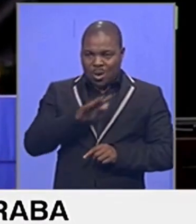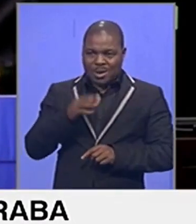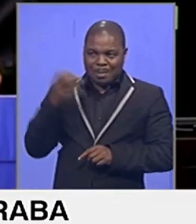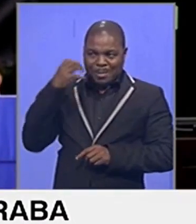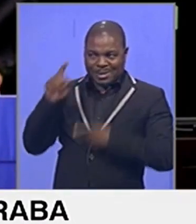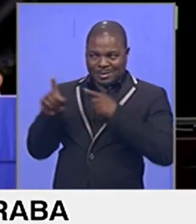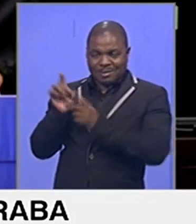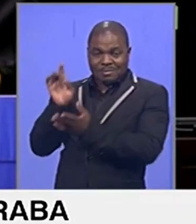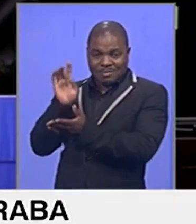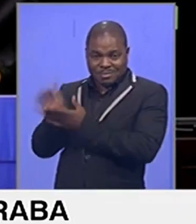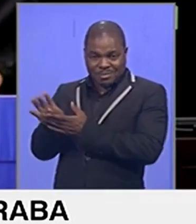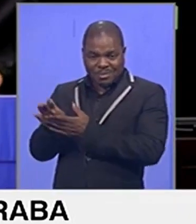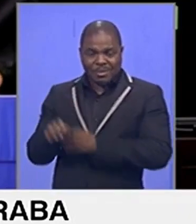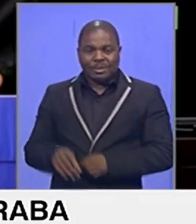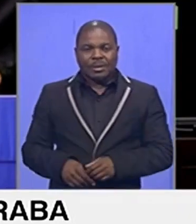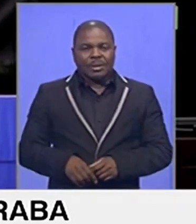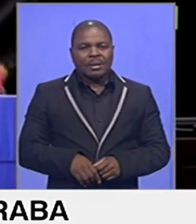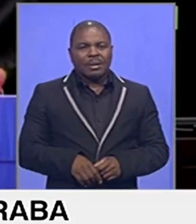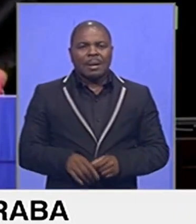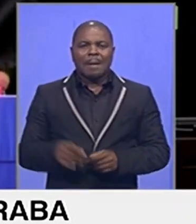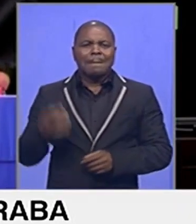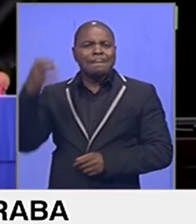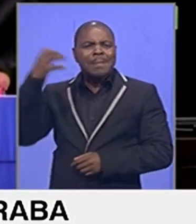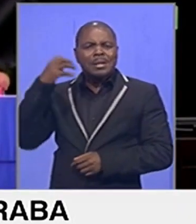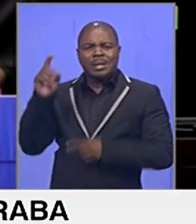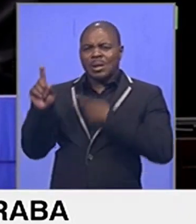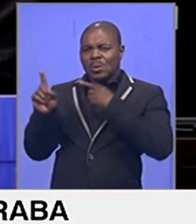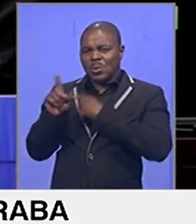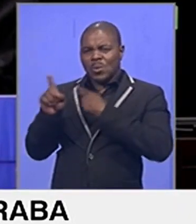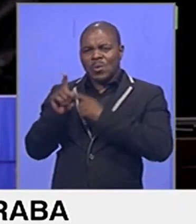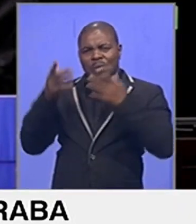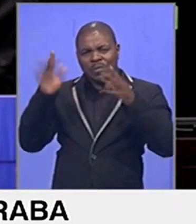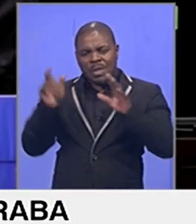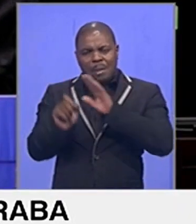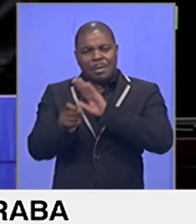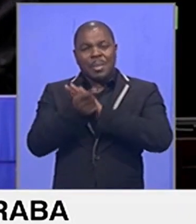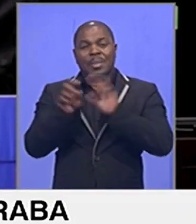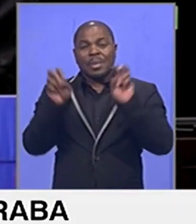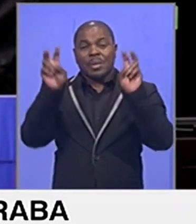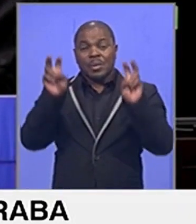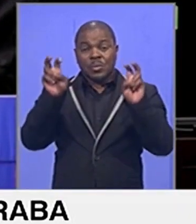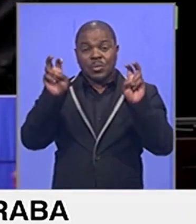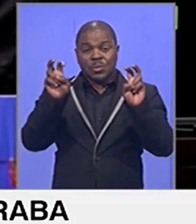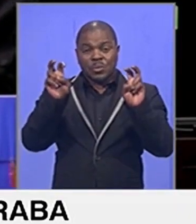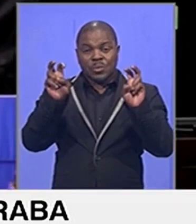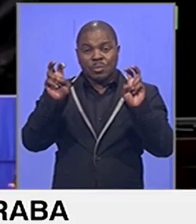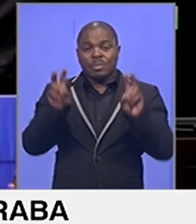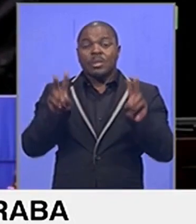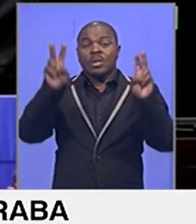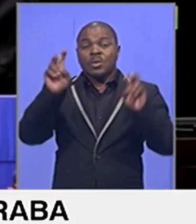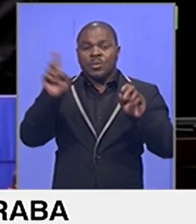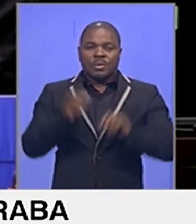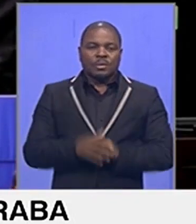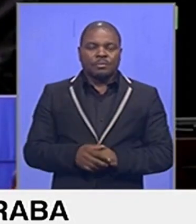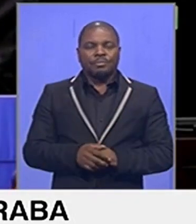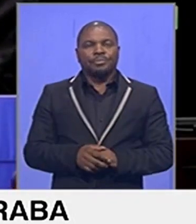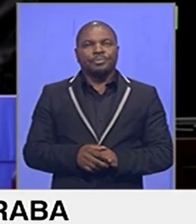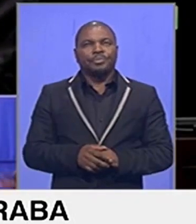dismissed is just the minister who raised the issue of the